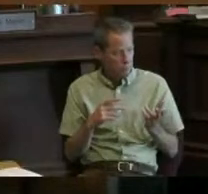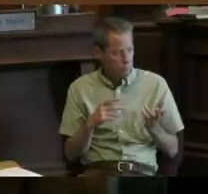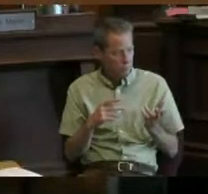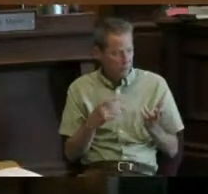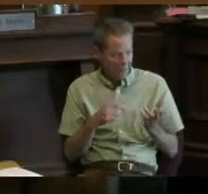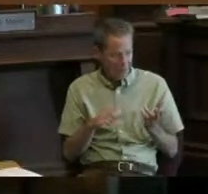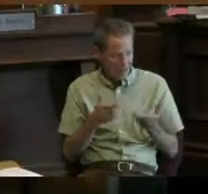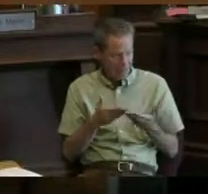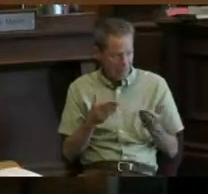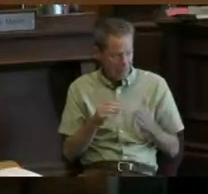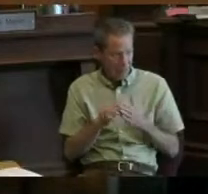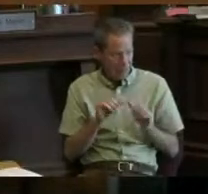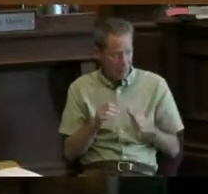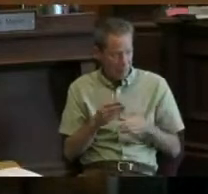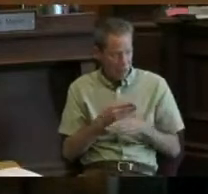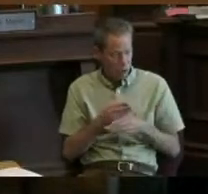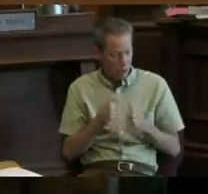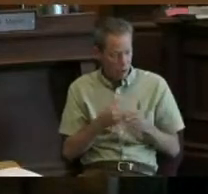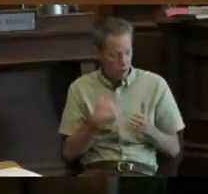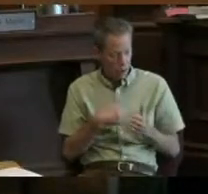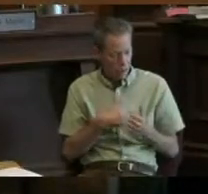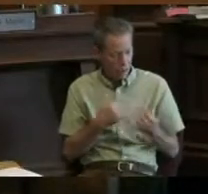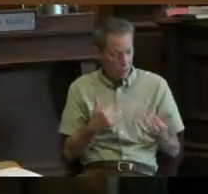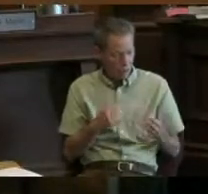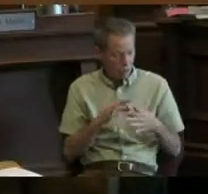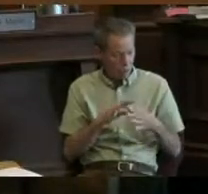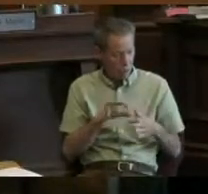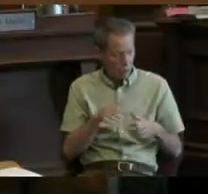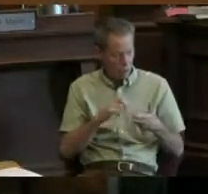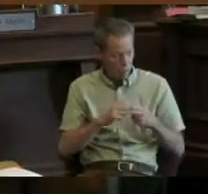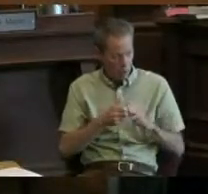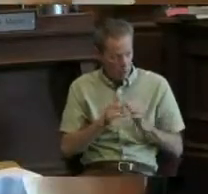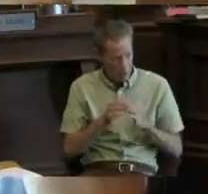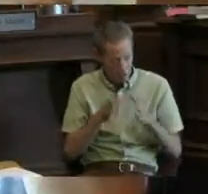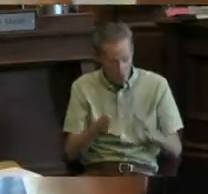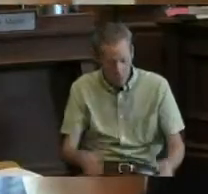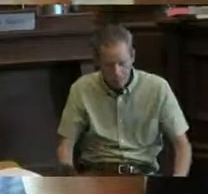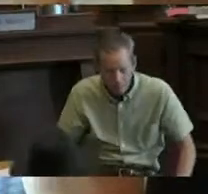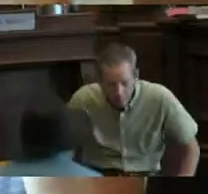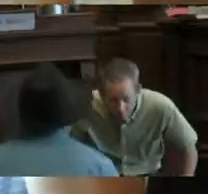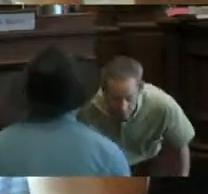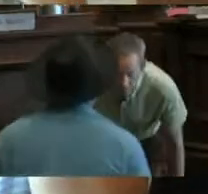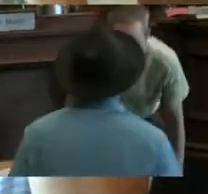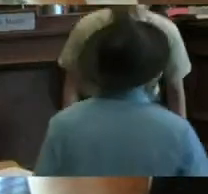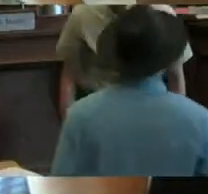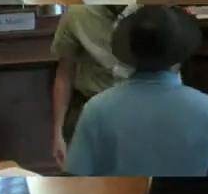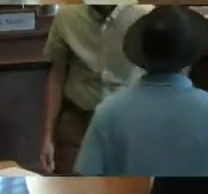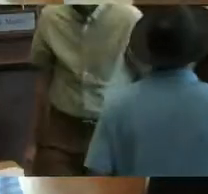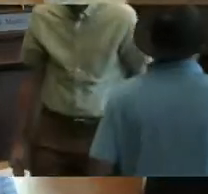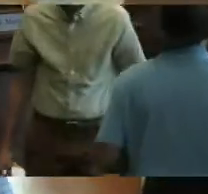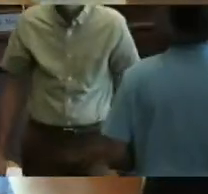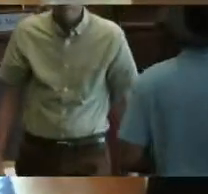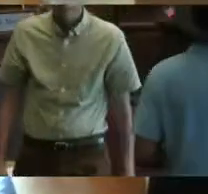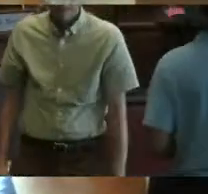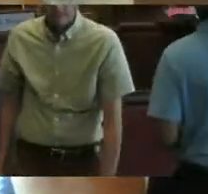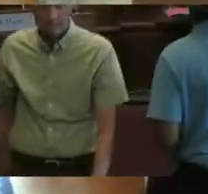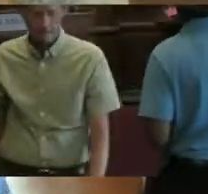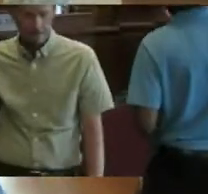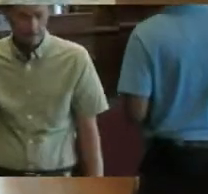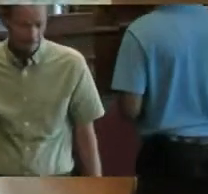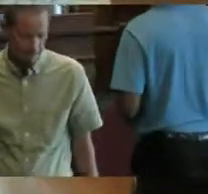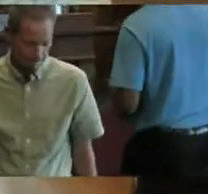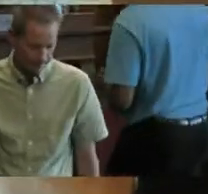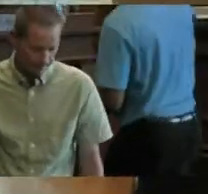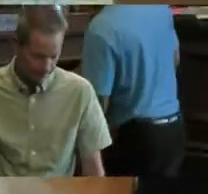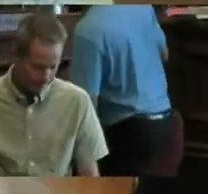there anything that can be shared in that regard? Yeah, everything you just mentioned will be considered. I mean, when we start doing this, as you noted,